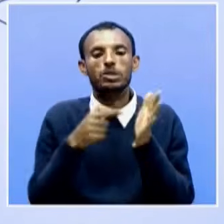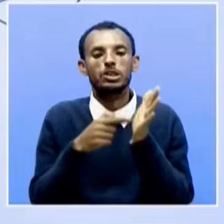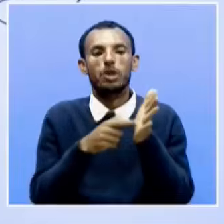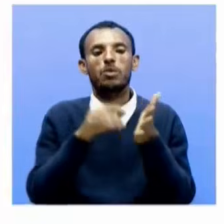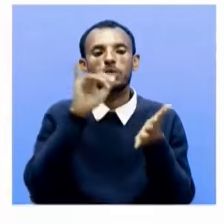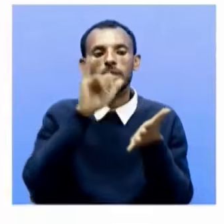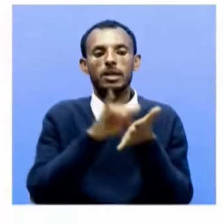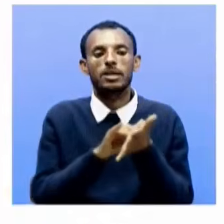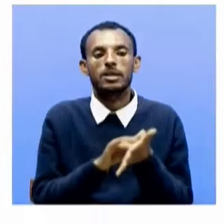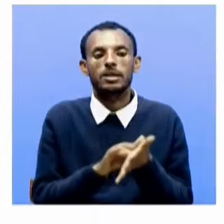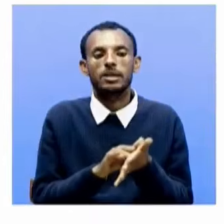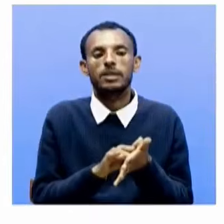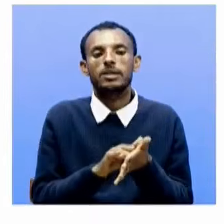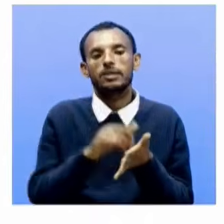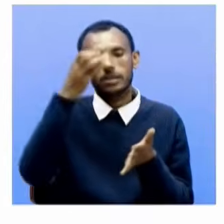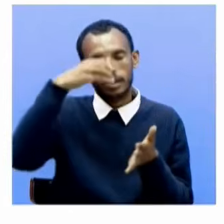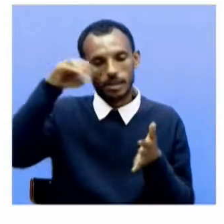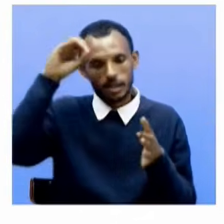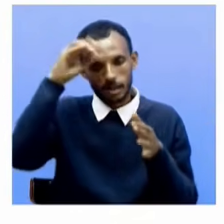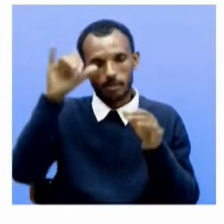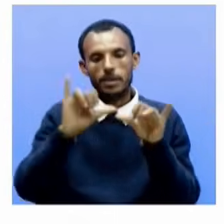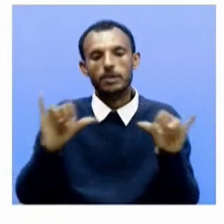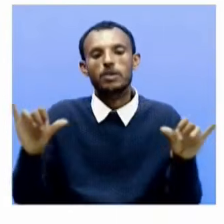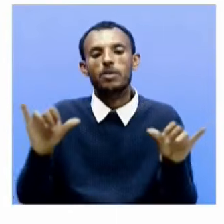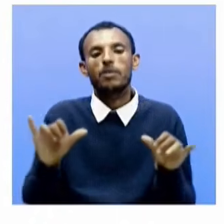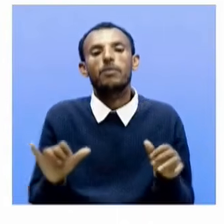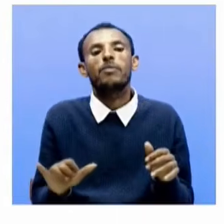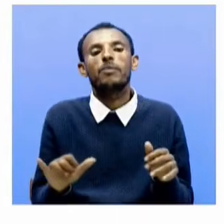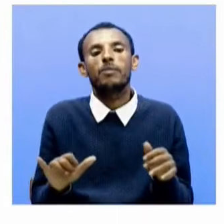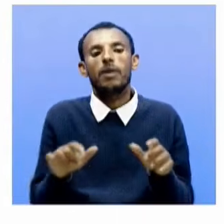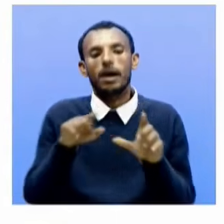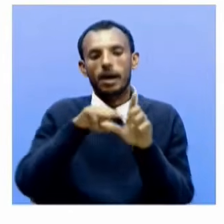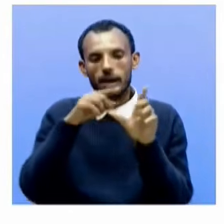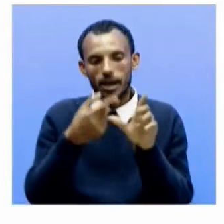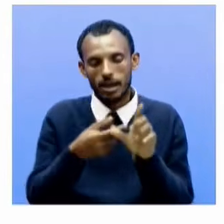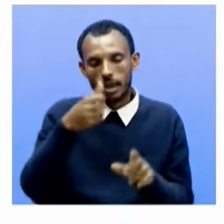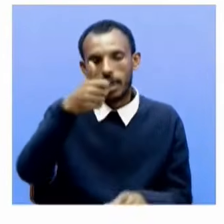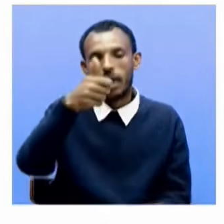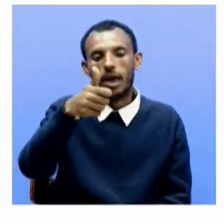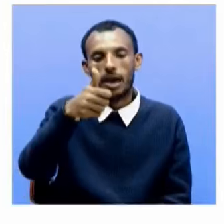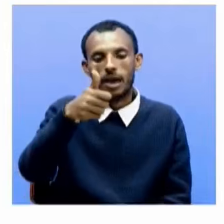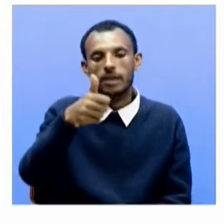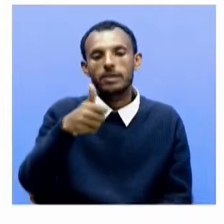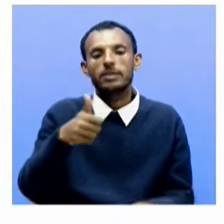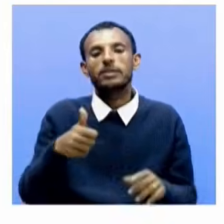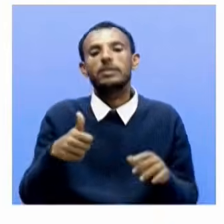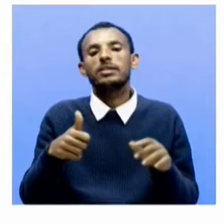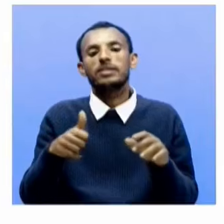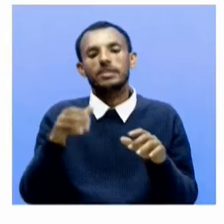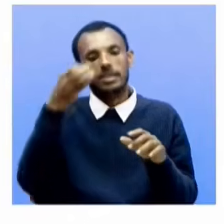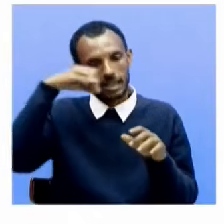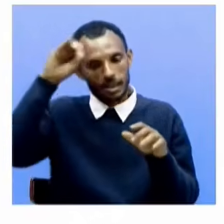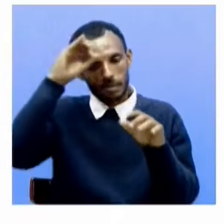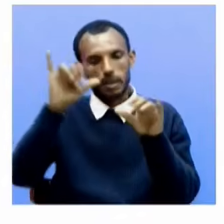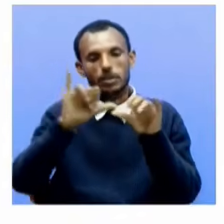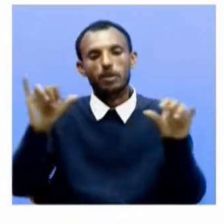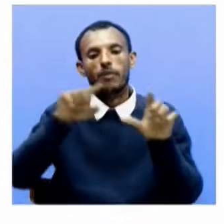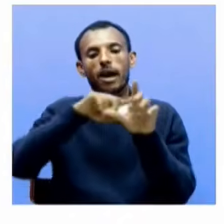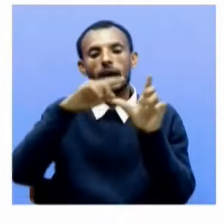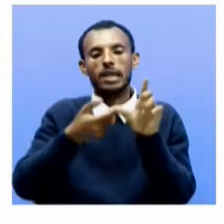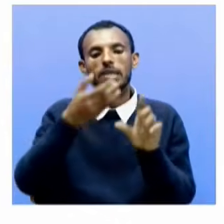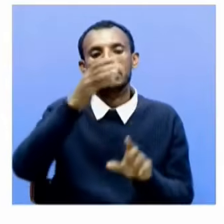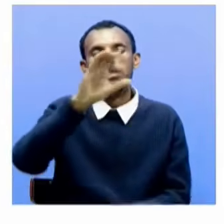that the degree measure of angle A plus the degree measure of angle C